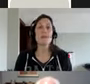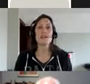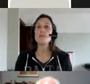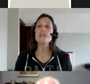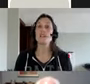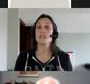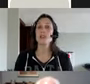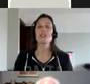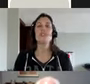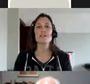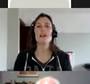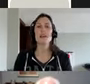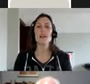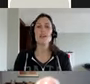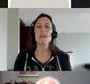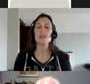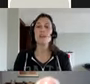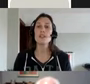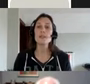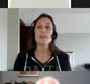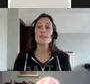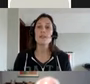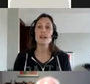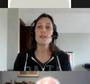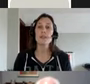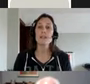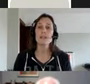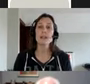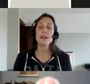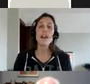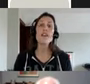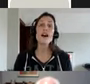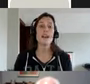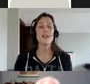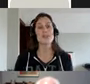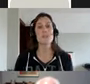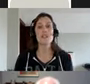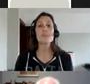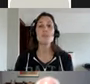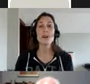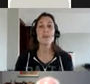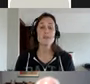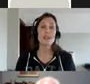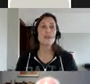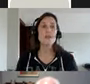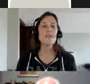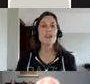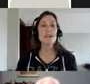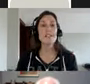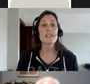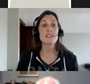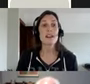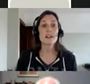use hex bins, what is the largest geographic area that you can use for your hex bins and not have some perceptual problems, we do